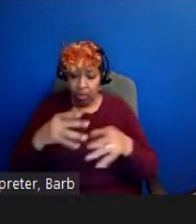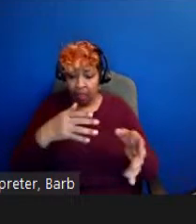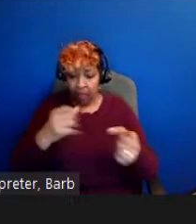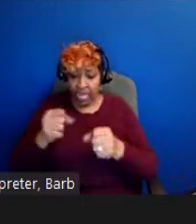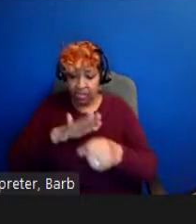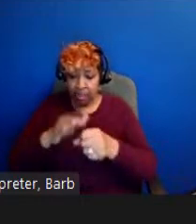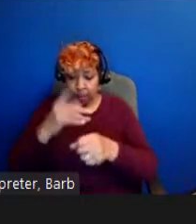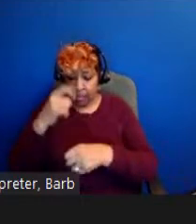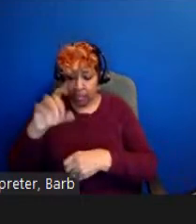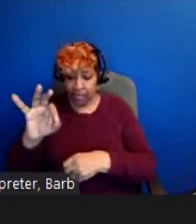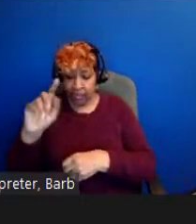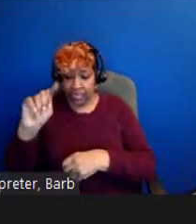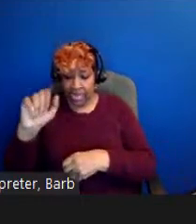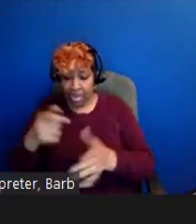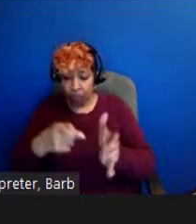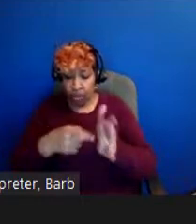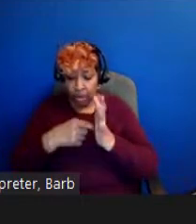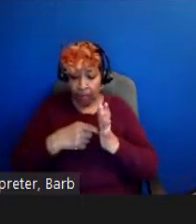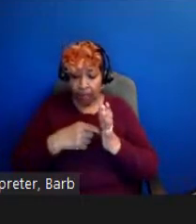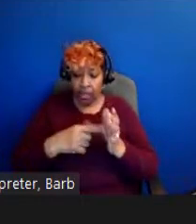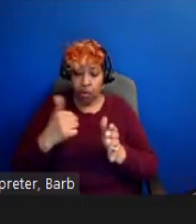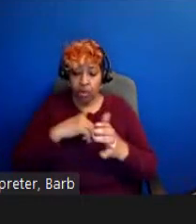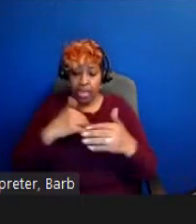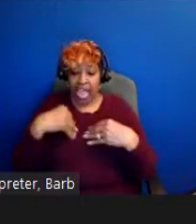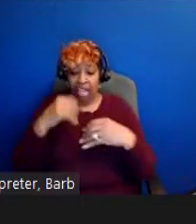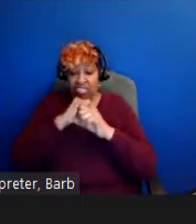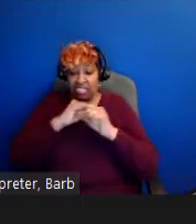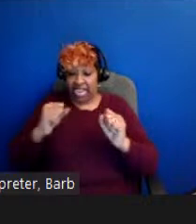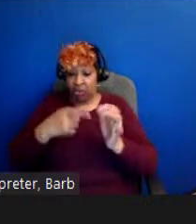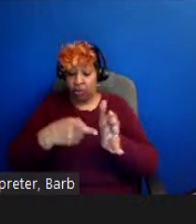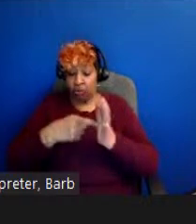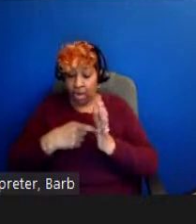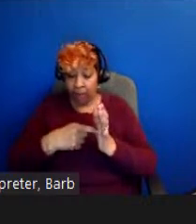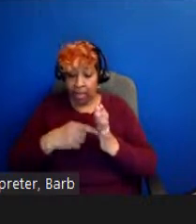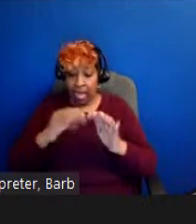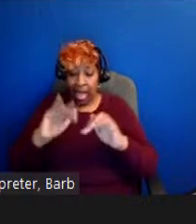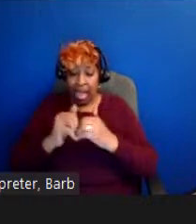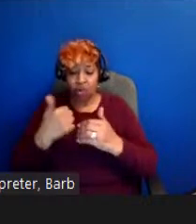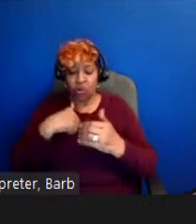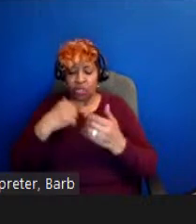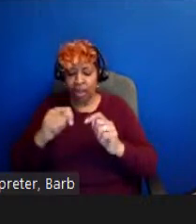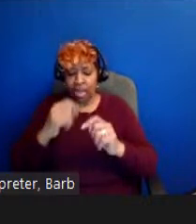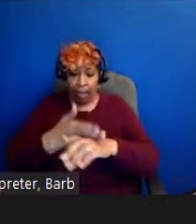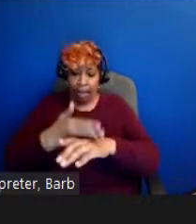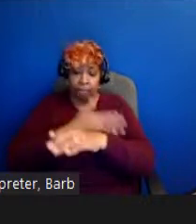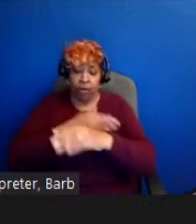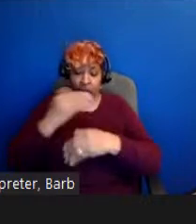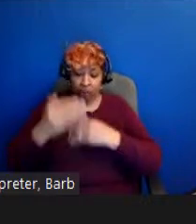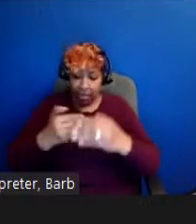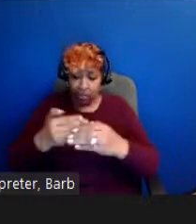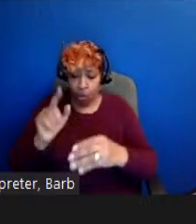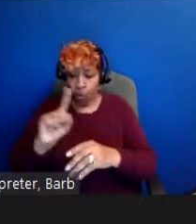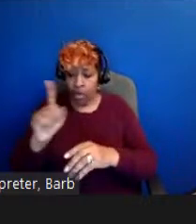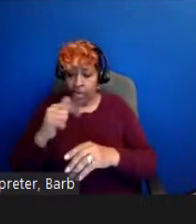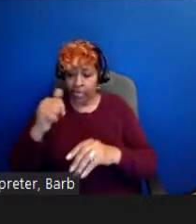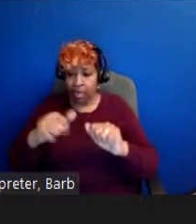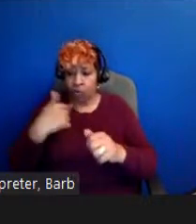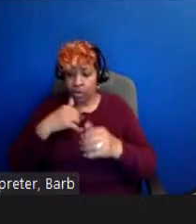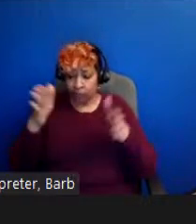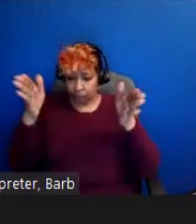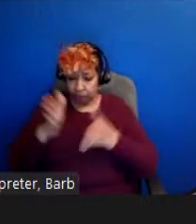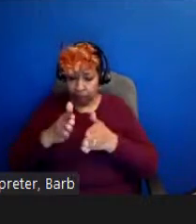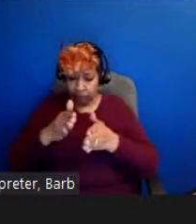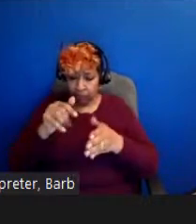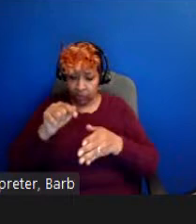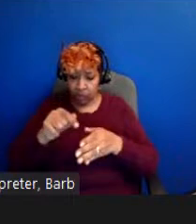those. So where the Innovation Studio is really going to come in is how do we try to improve those processes? Where can we streamline those and show that they're successful